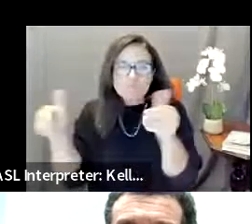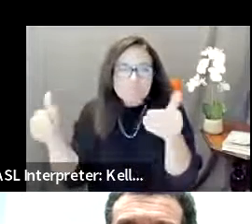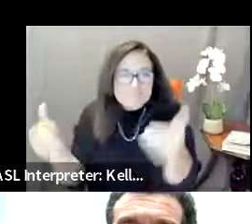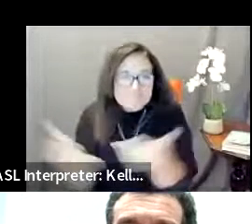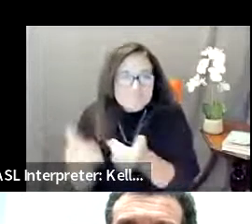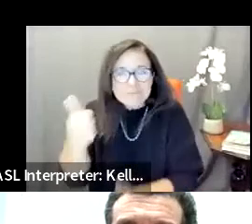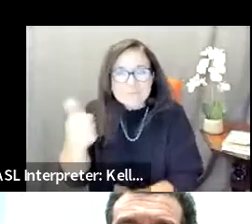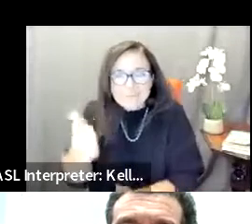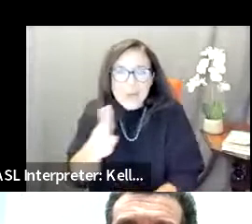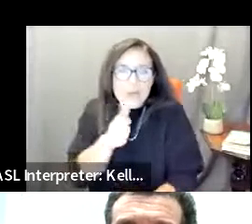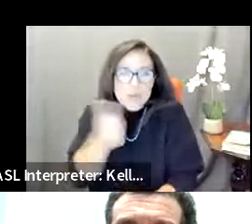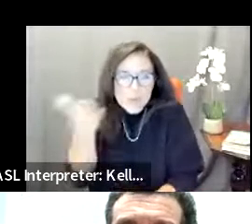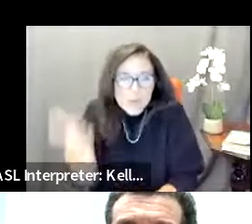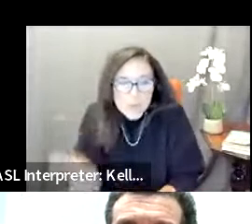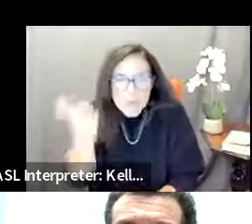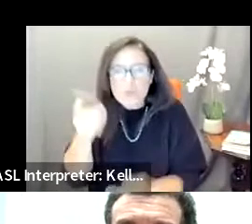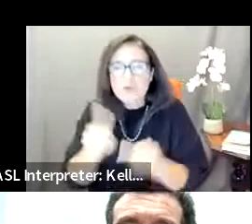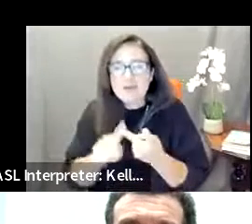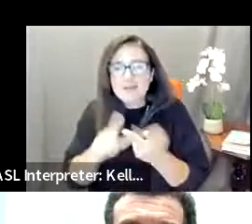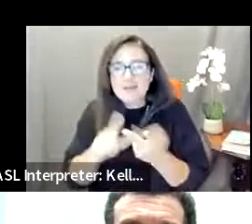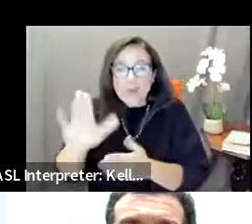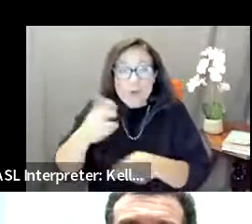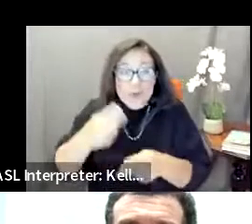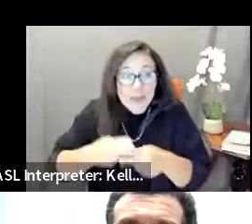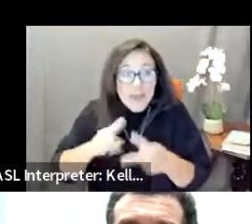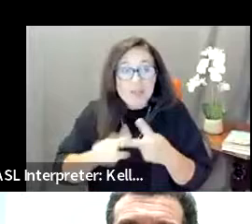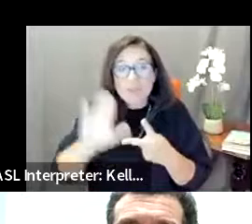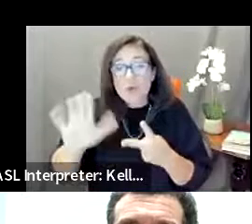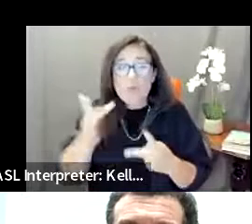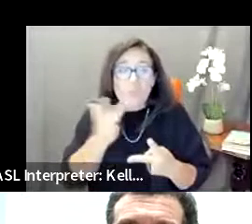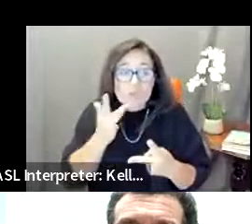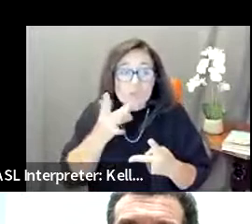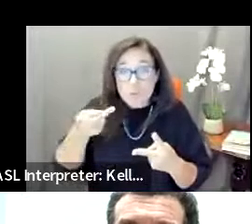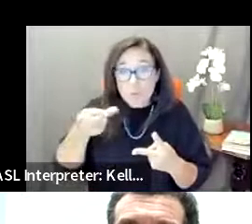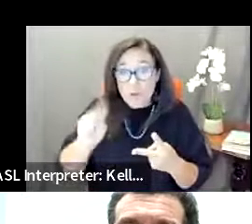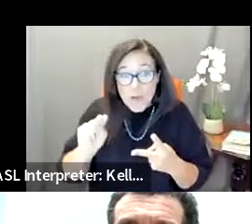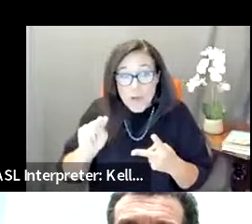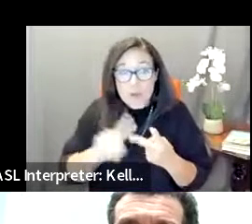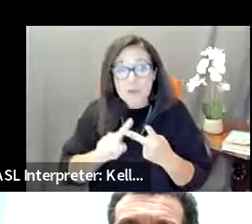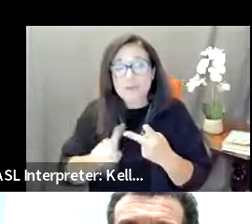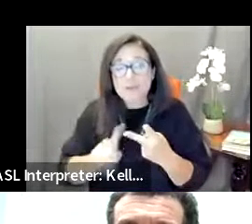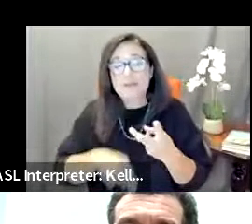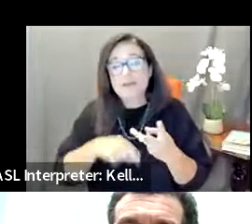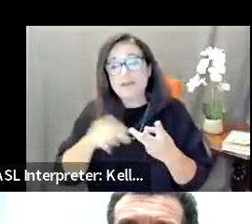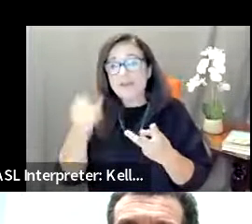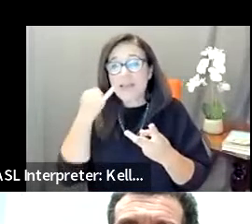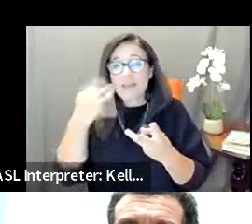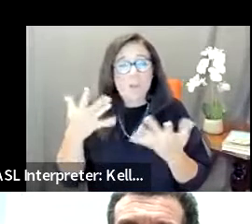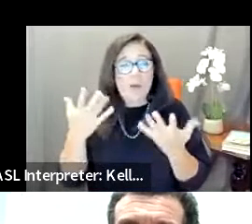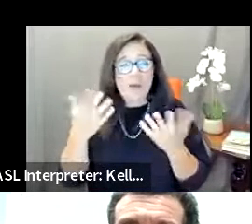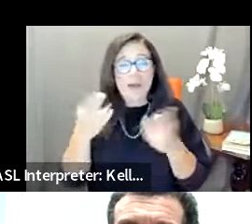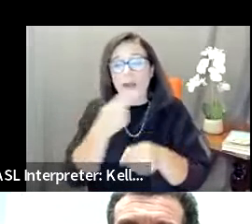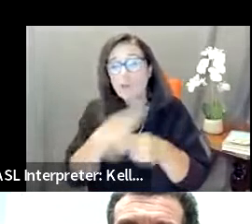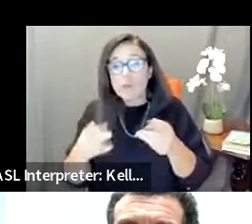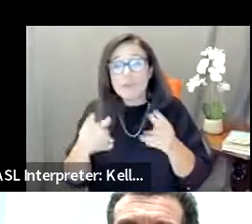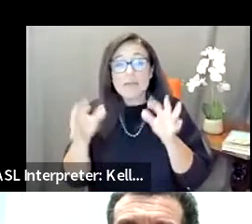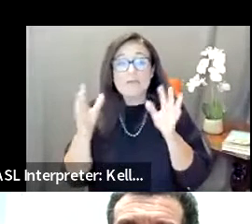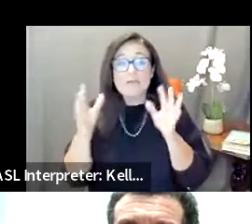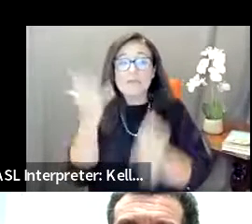yourself, share your name, your pronouns, if you want to share those, a brief visual description of